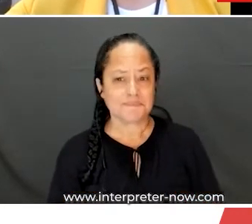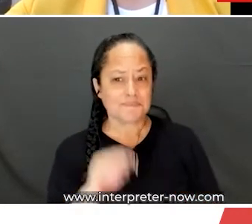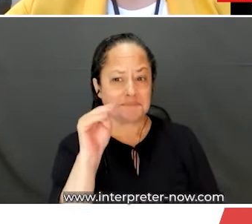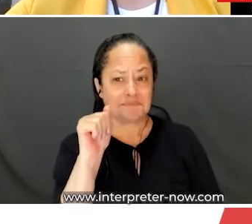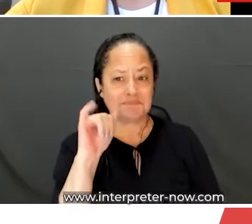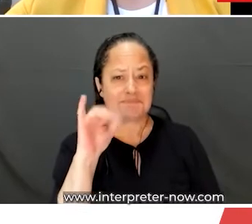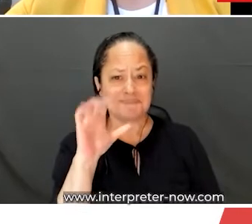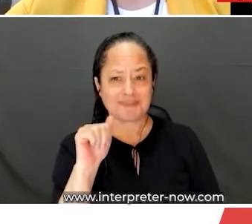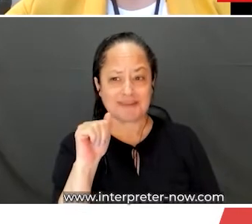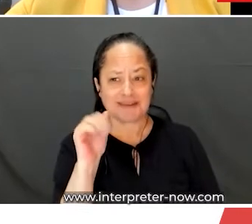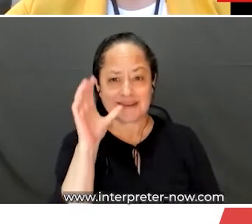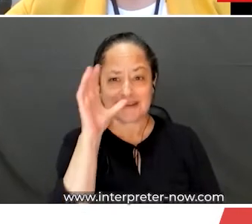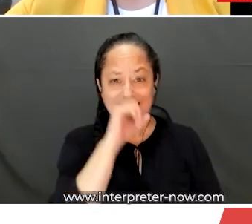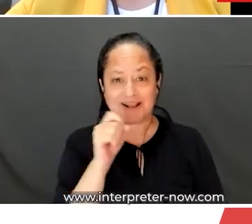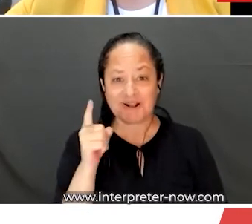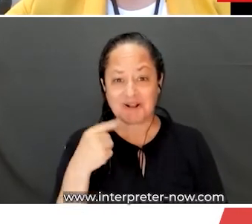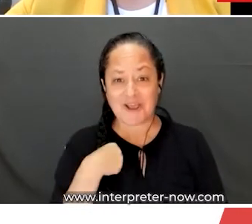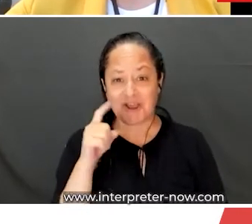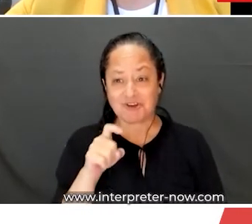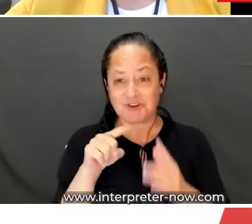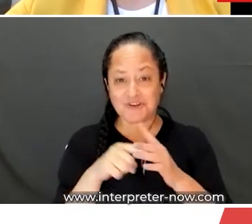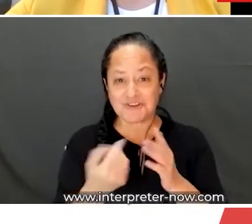I guess that Gabriela want me to start again. Anyway,